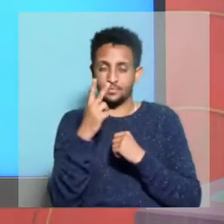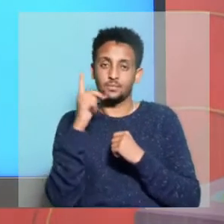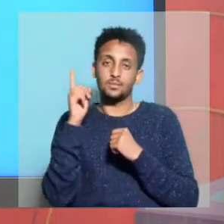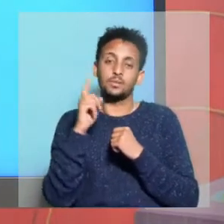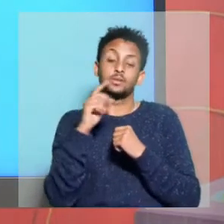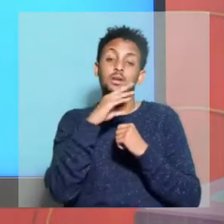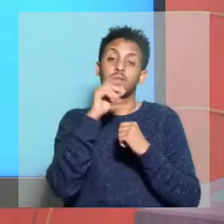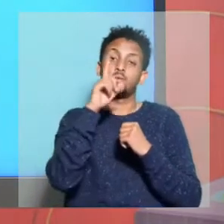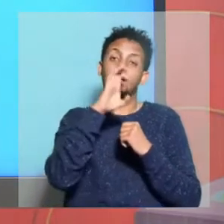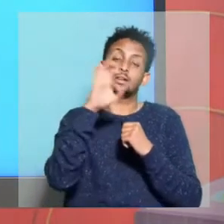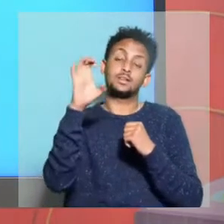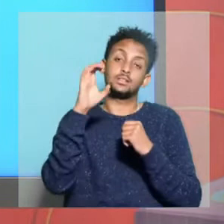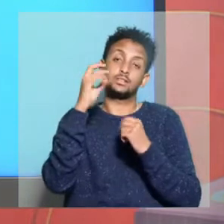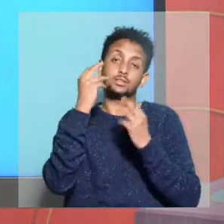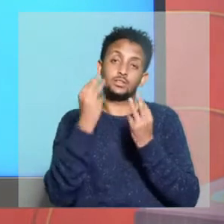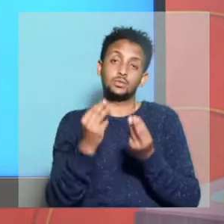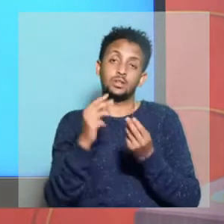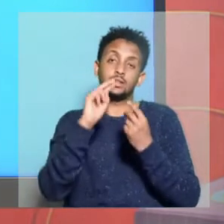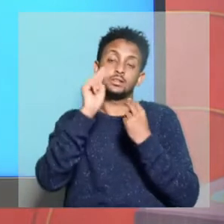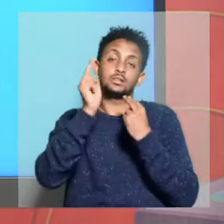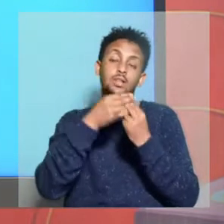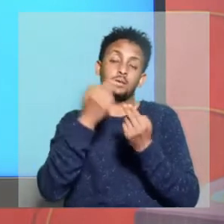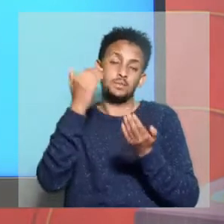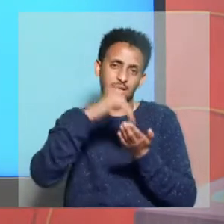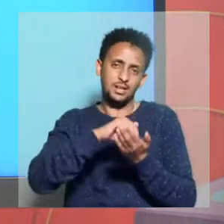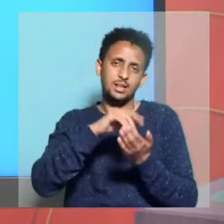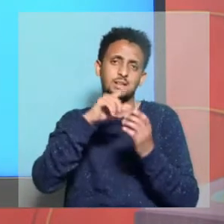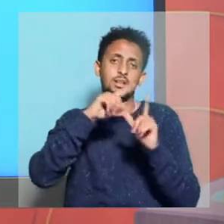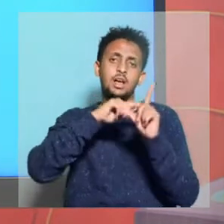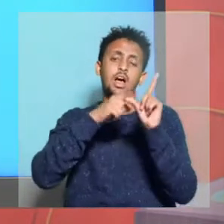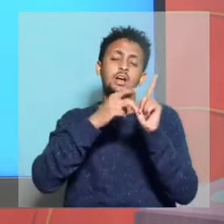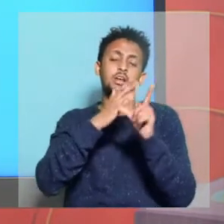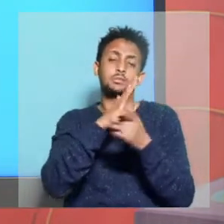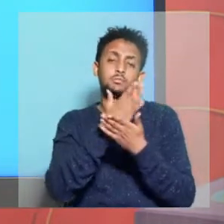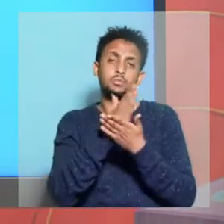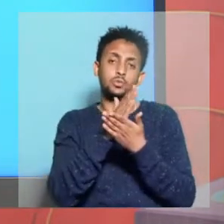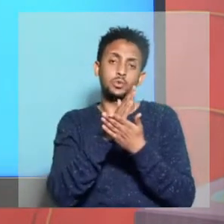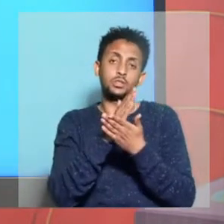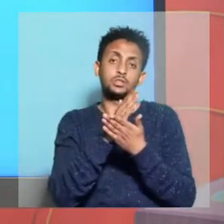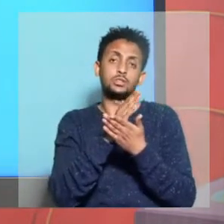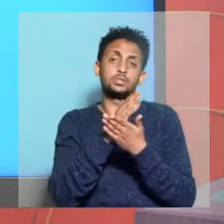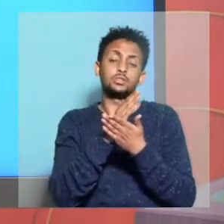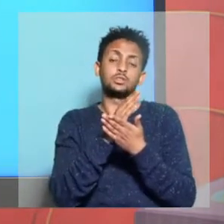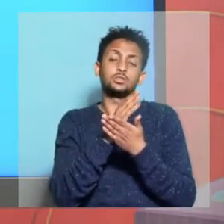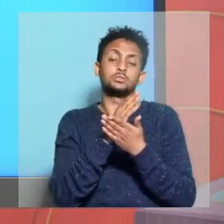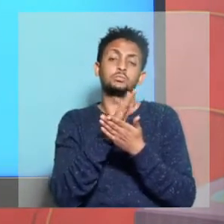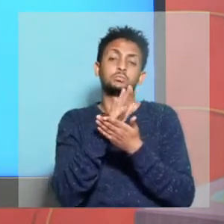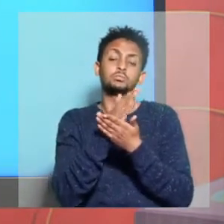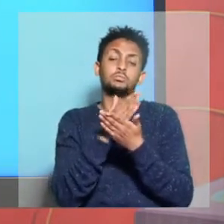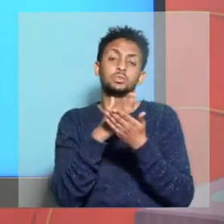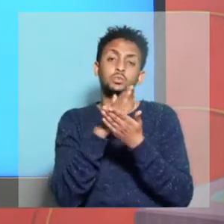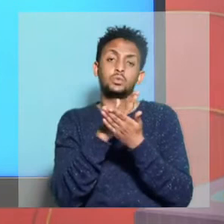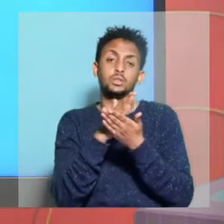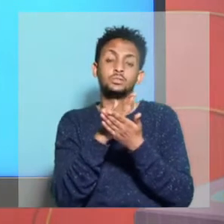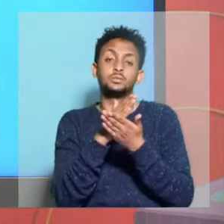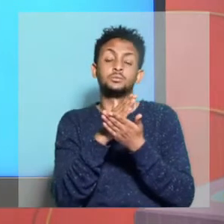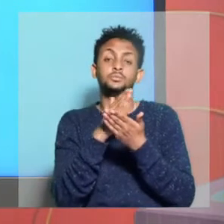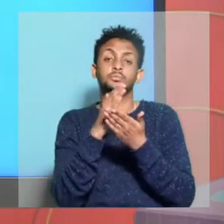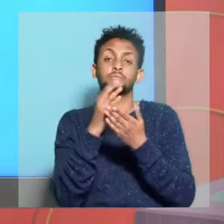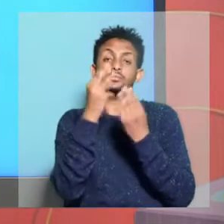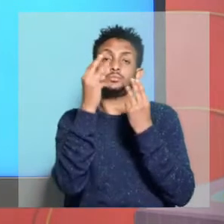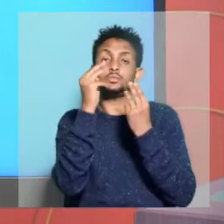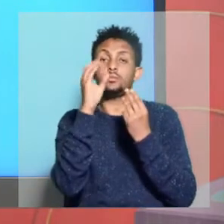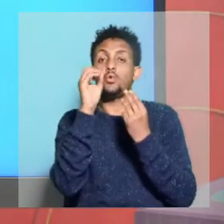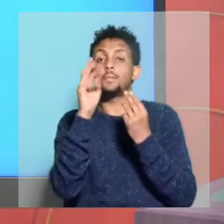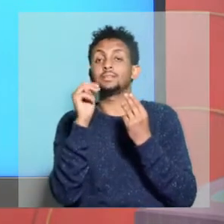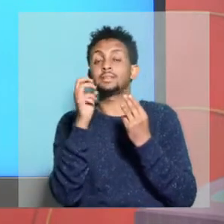Newton. So 100 Newton times, again, the angle between, here we can take the angle between the